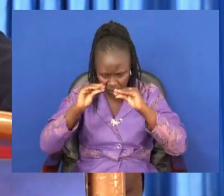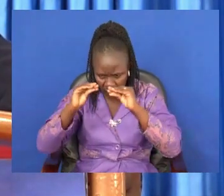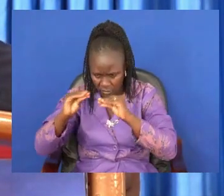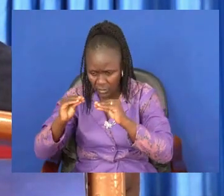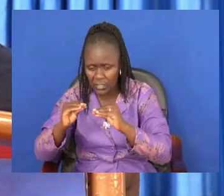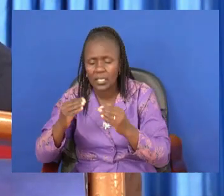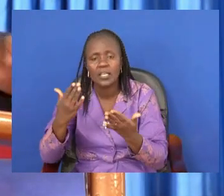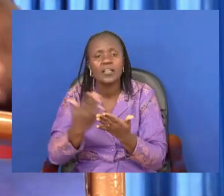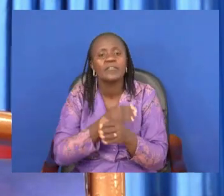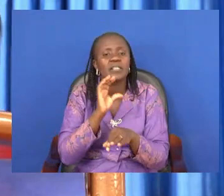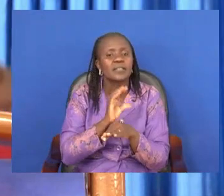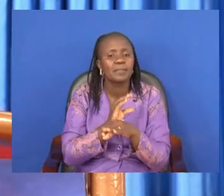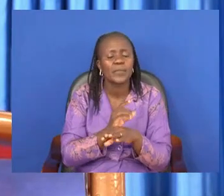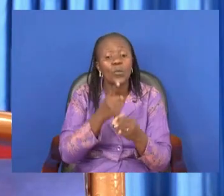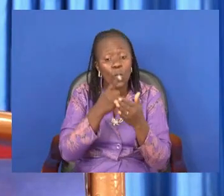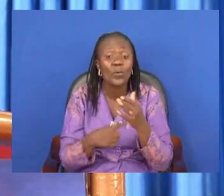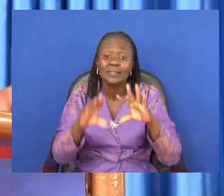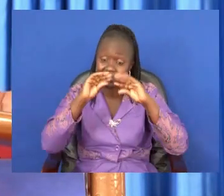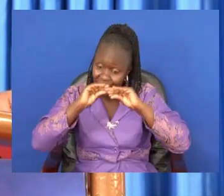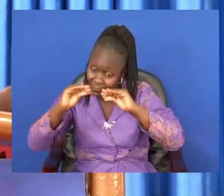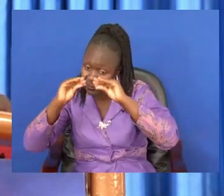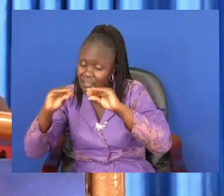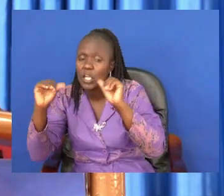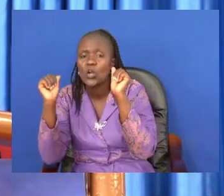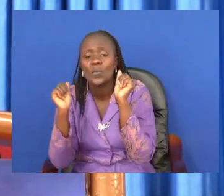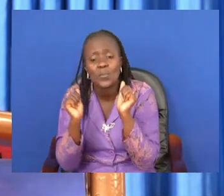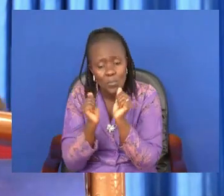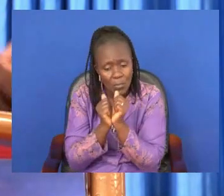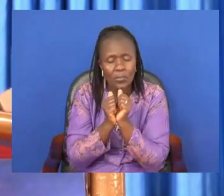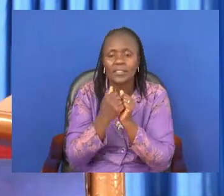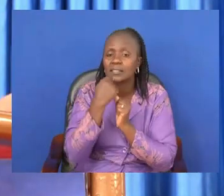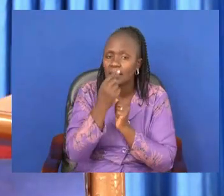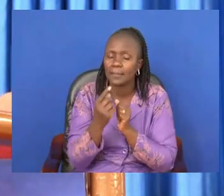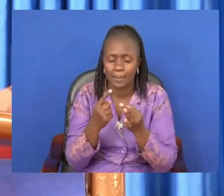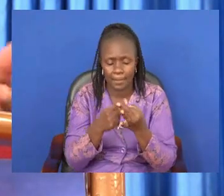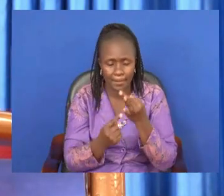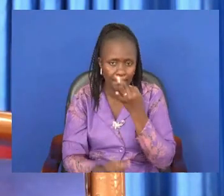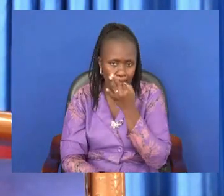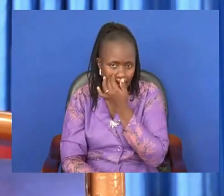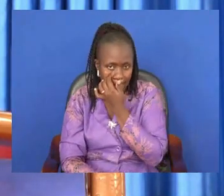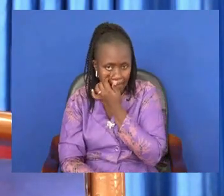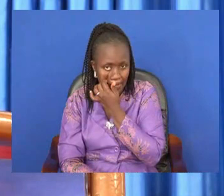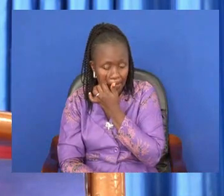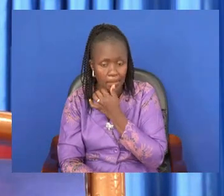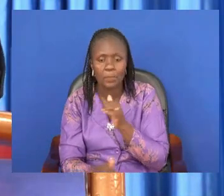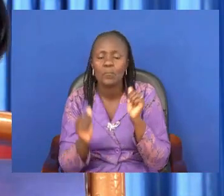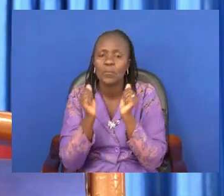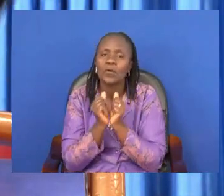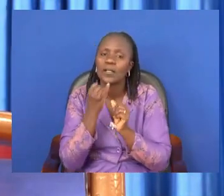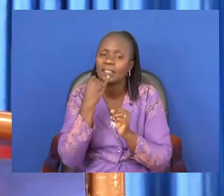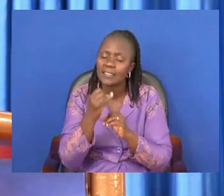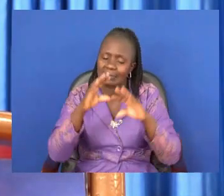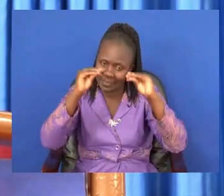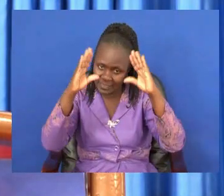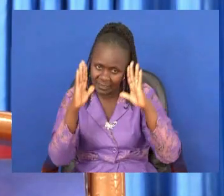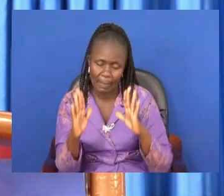in every church. What I teach. Now, Paul is telling them, the third thing he's telling them, he is their